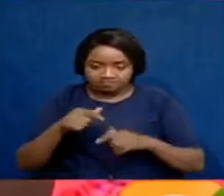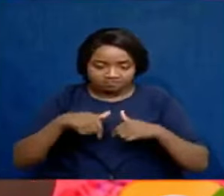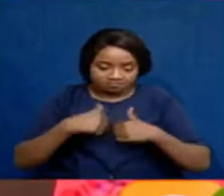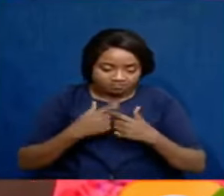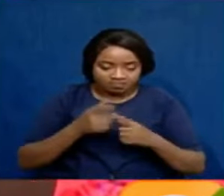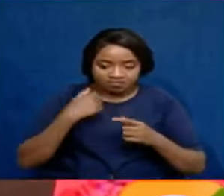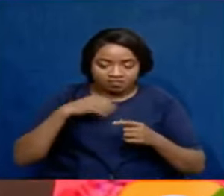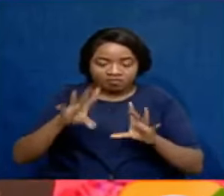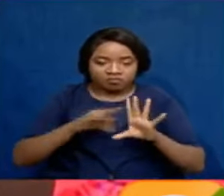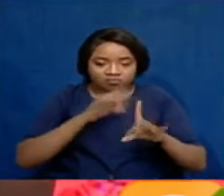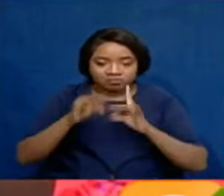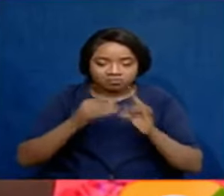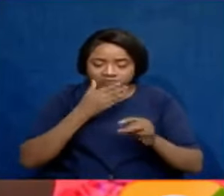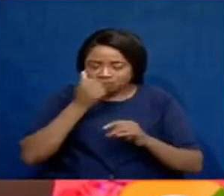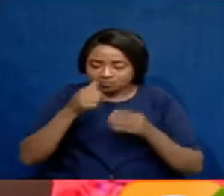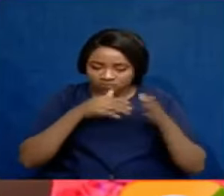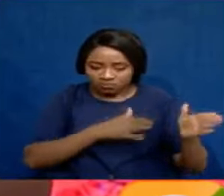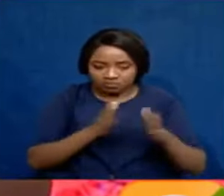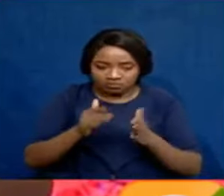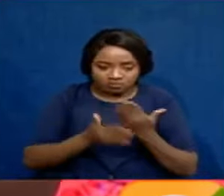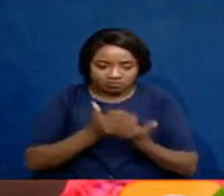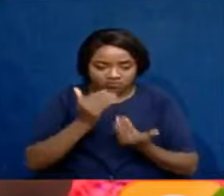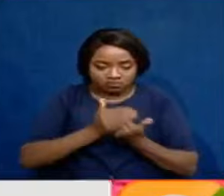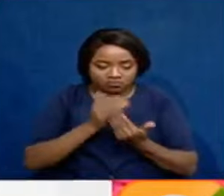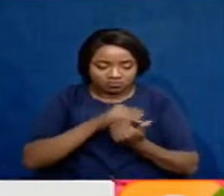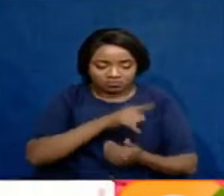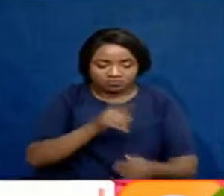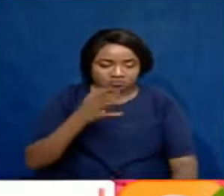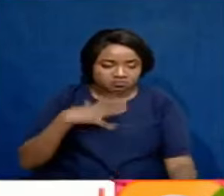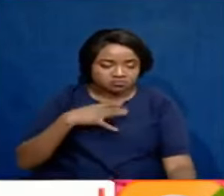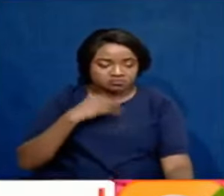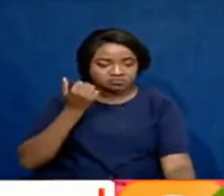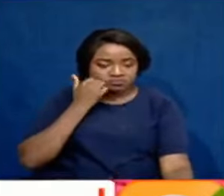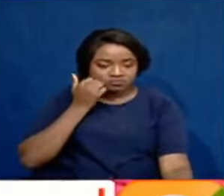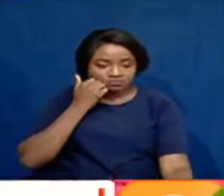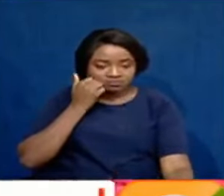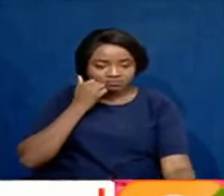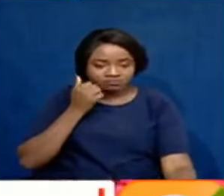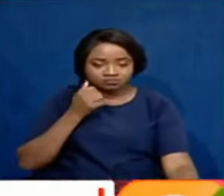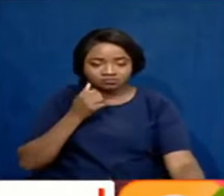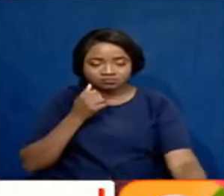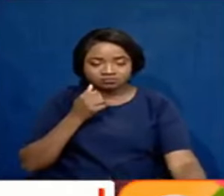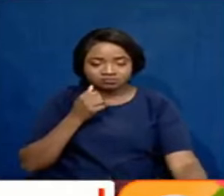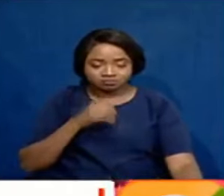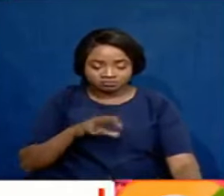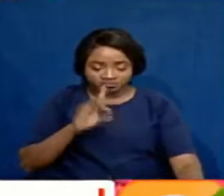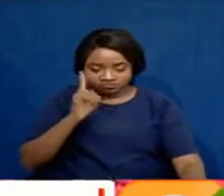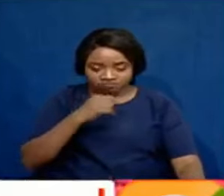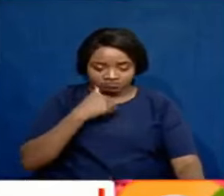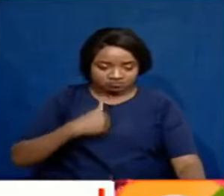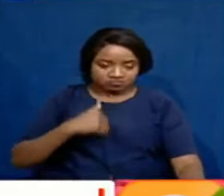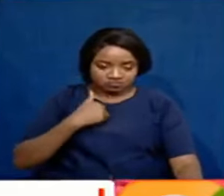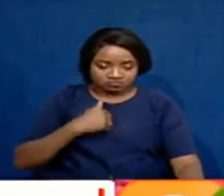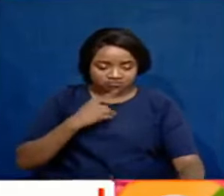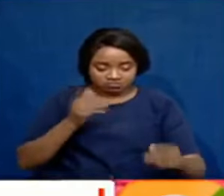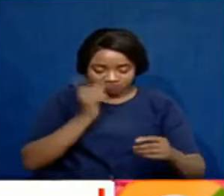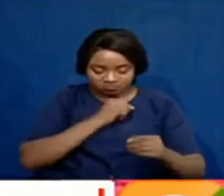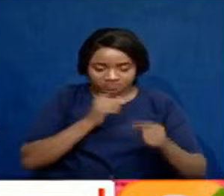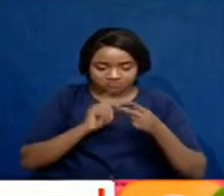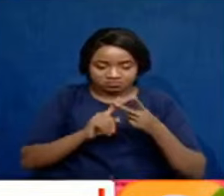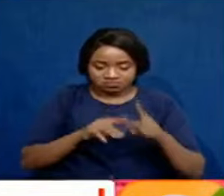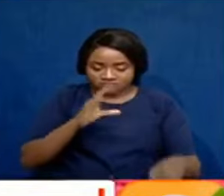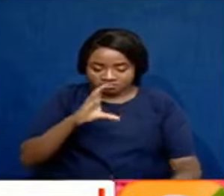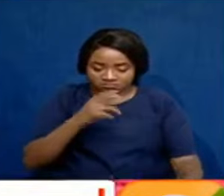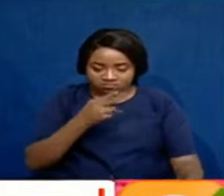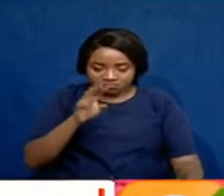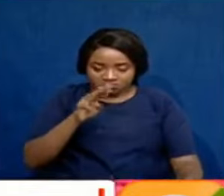best modality of treating this patient? And then we'll say, we'll start with surgery, and then go to radiotherapy, or go to chemotherapy, and so